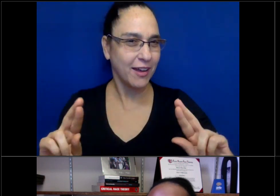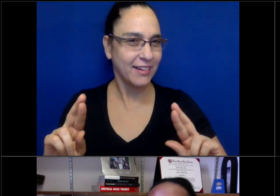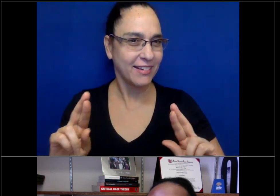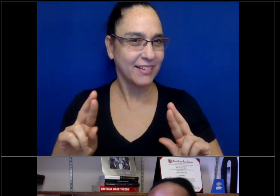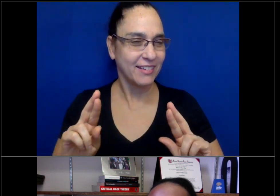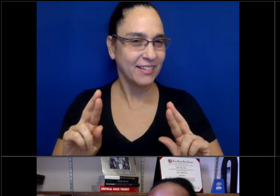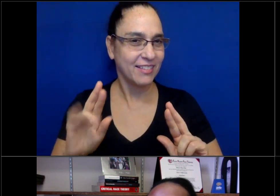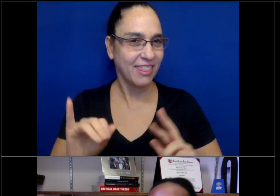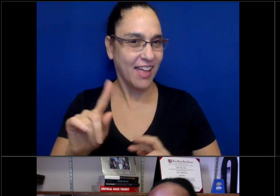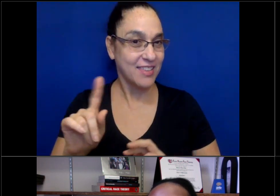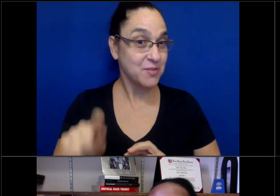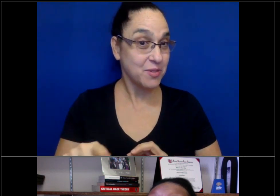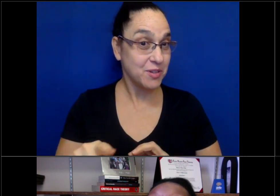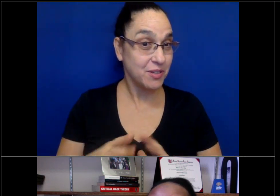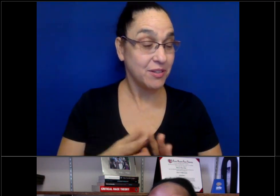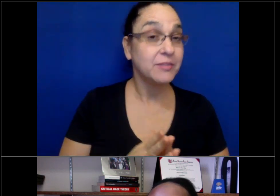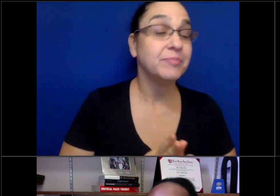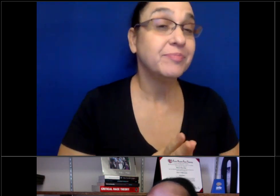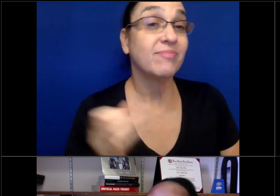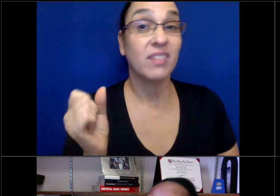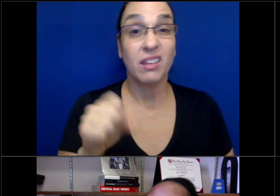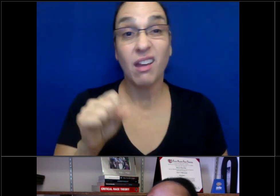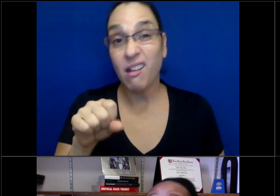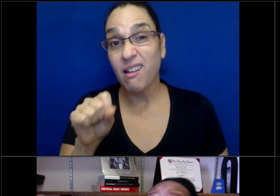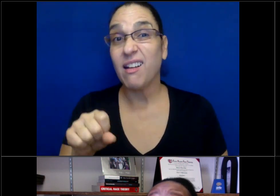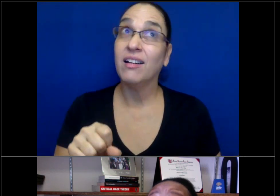Yeah, I would say, again, my readiness